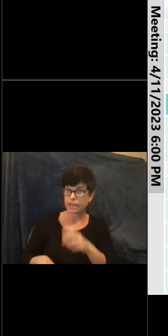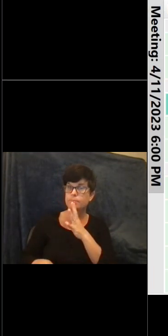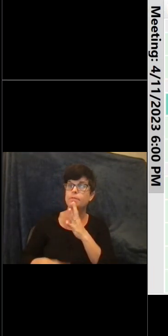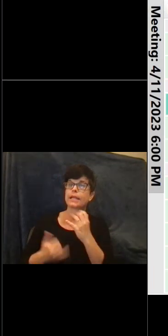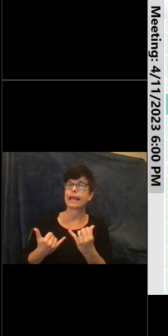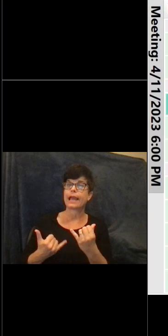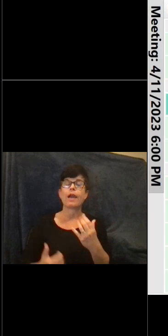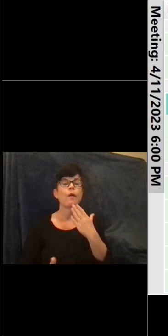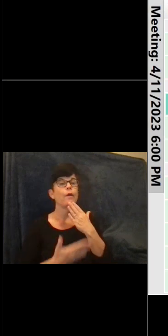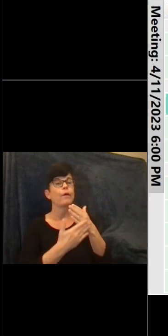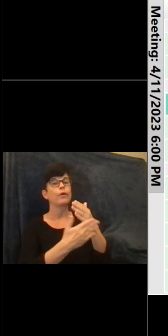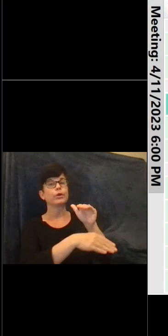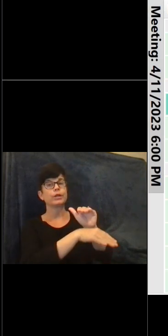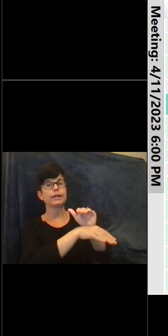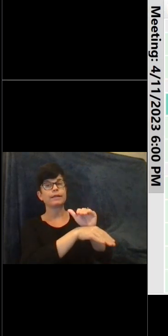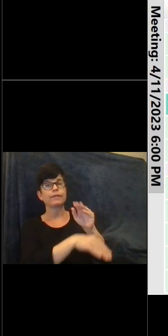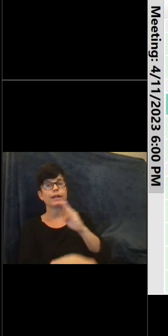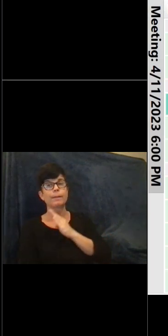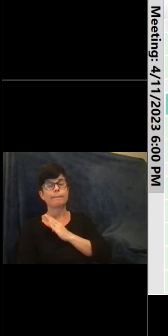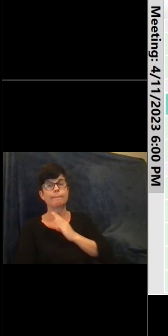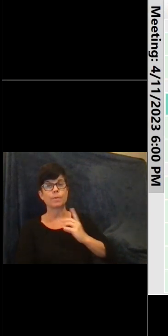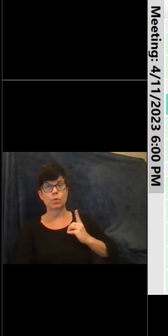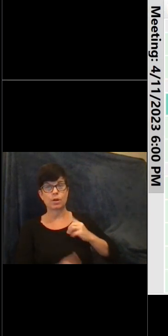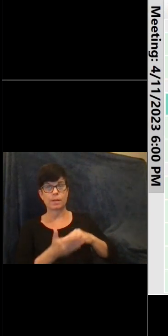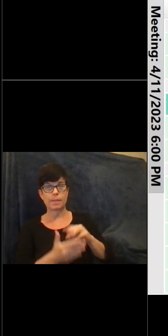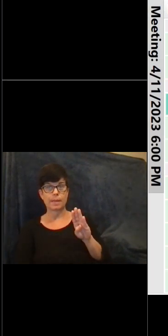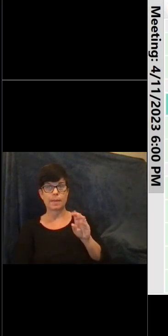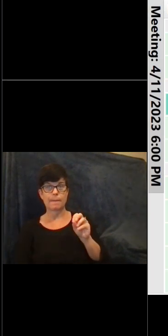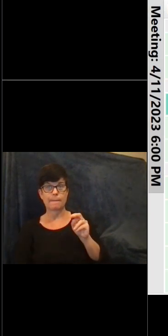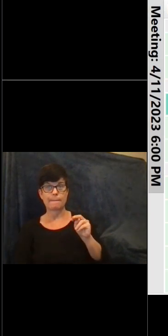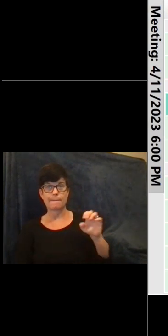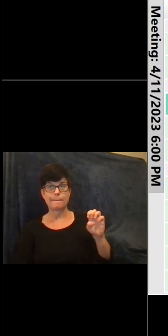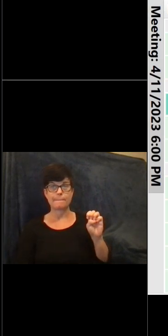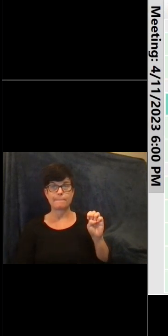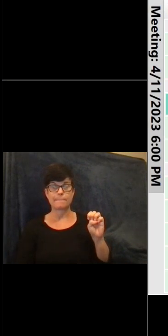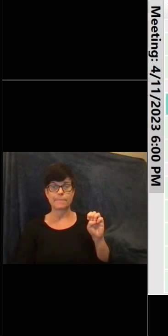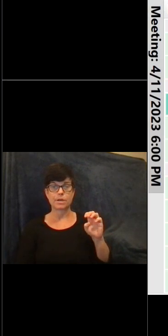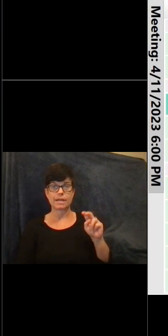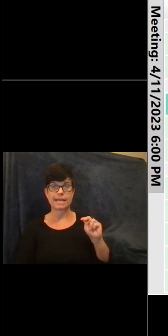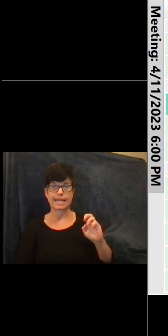Good evening, Board. This is Bonnie Nicklin, Grants and Project Manager.